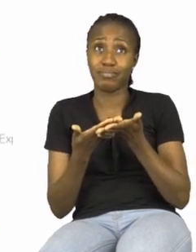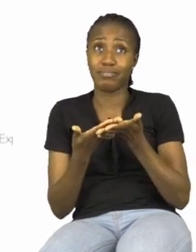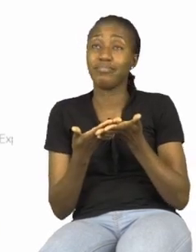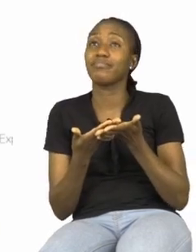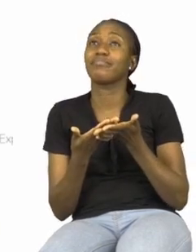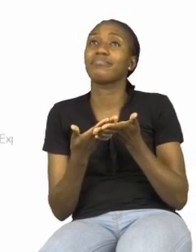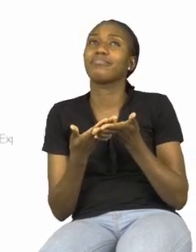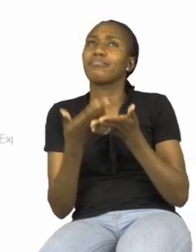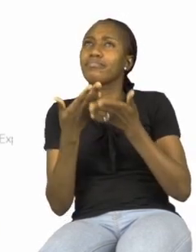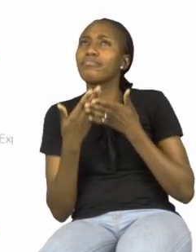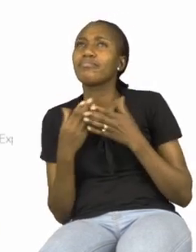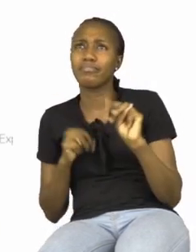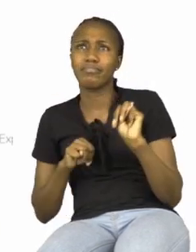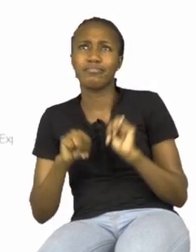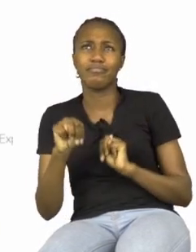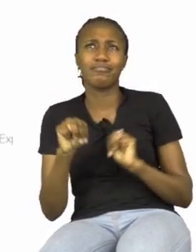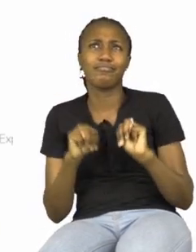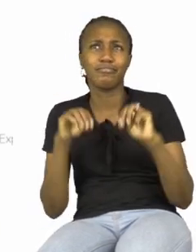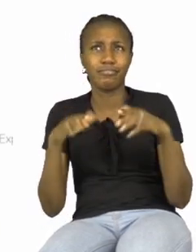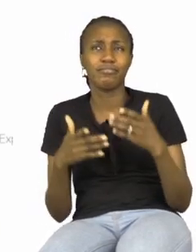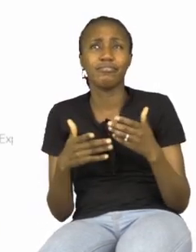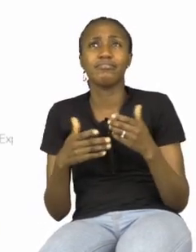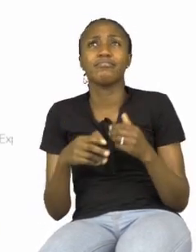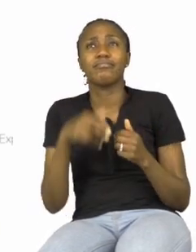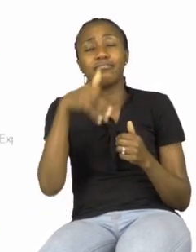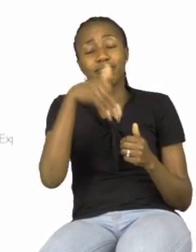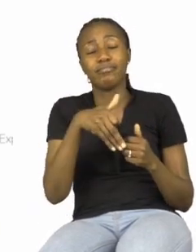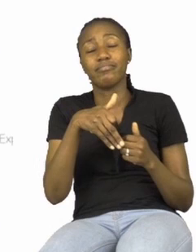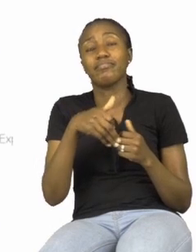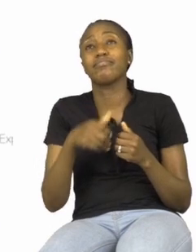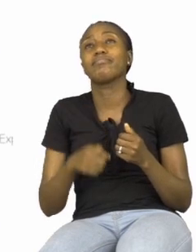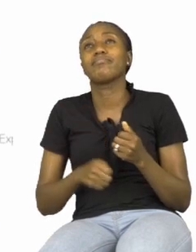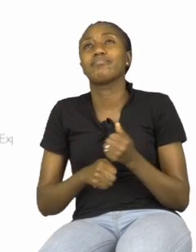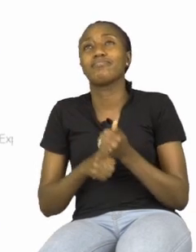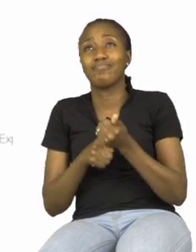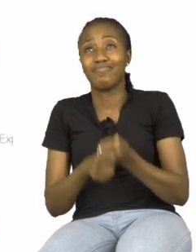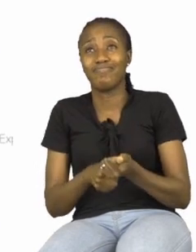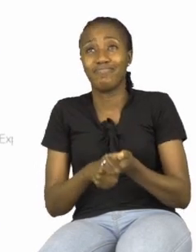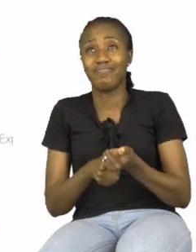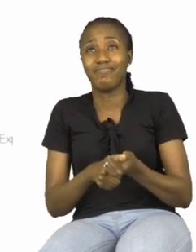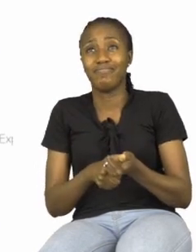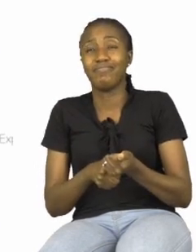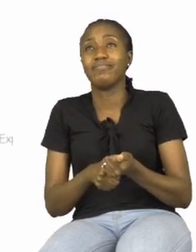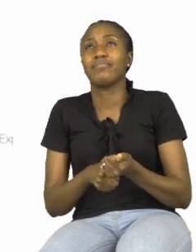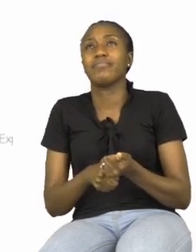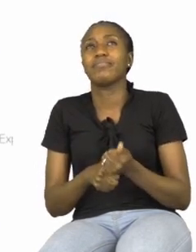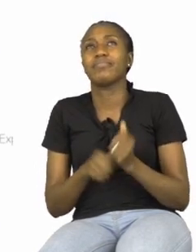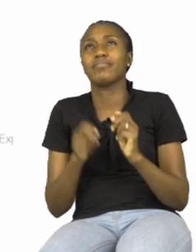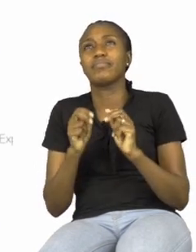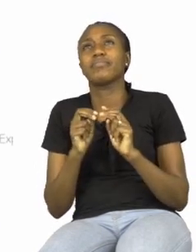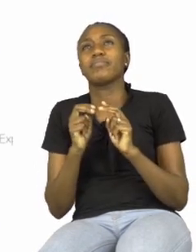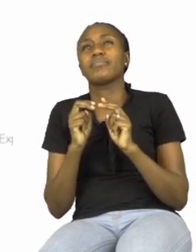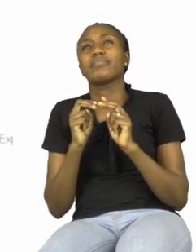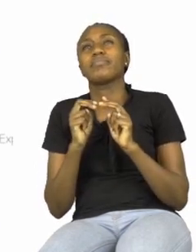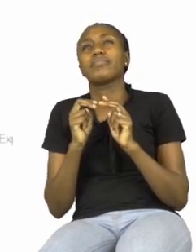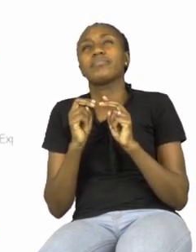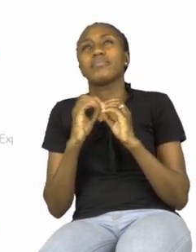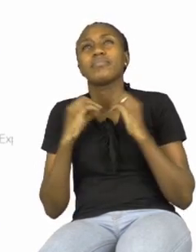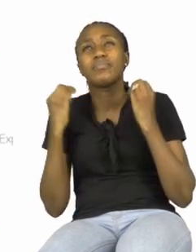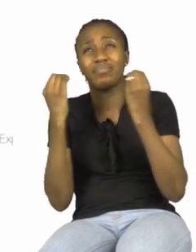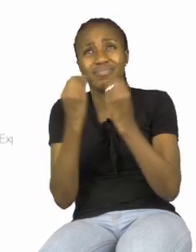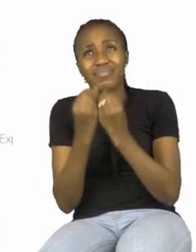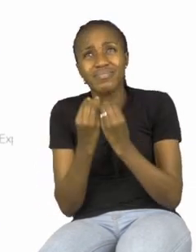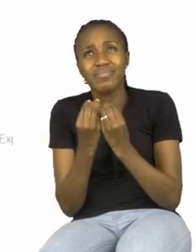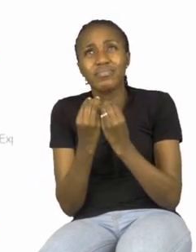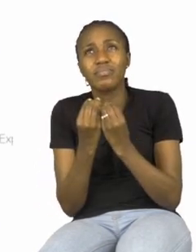organizational management of the Namibia Hockey Union. We as a sports union is affiliated to